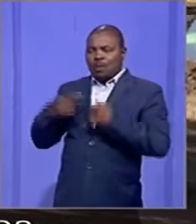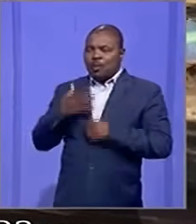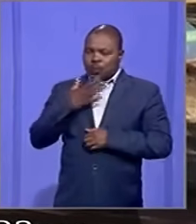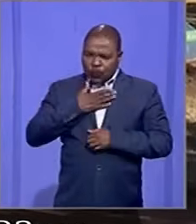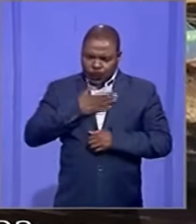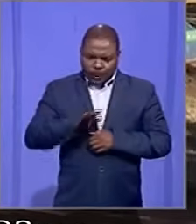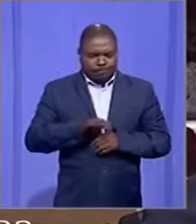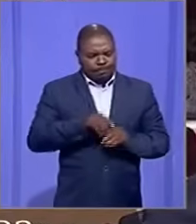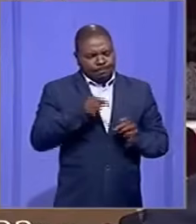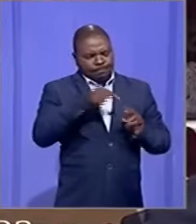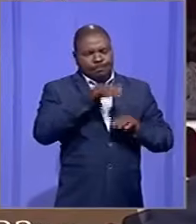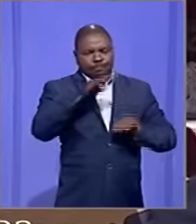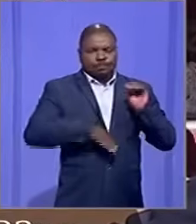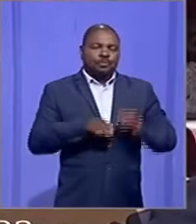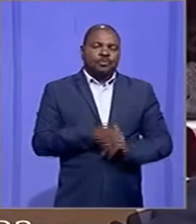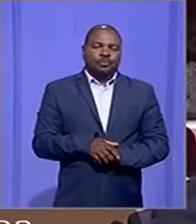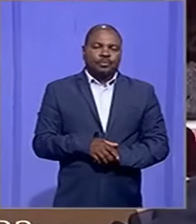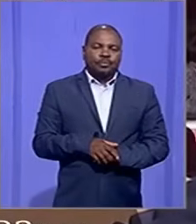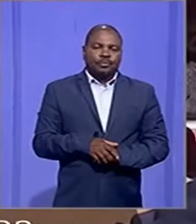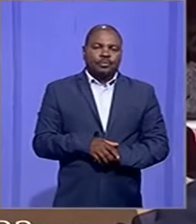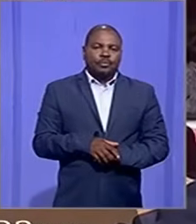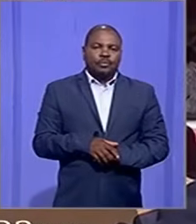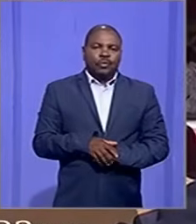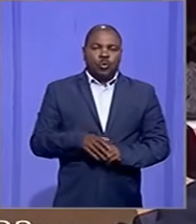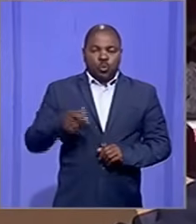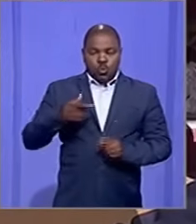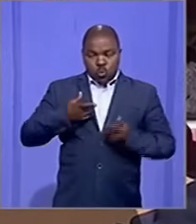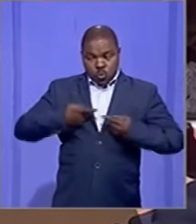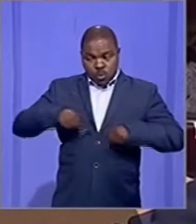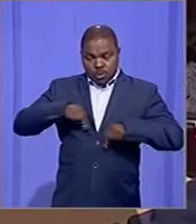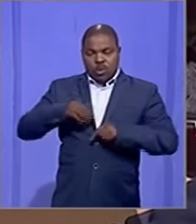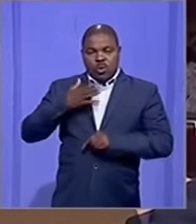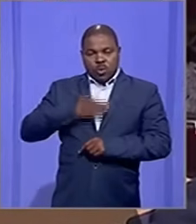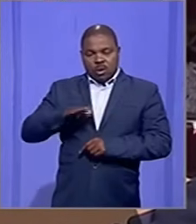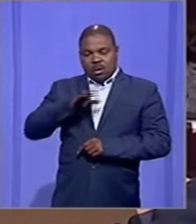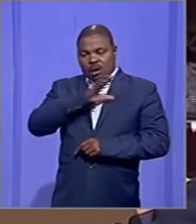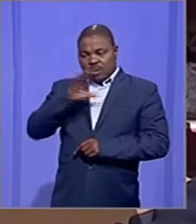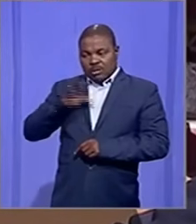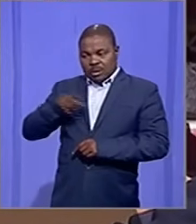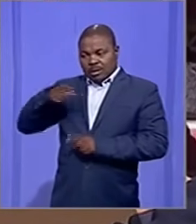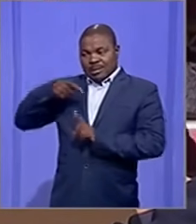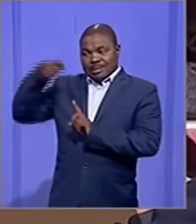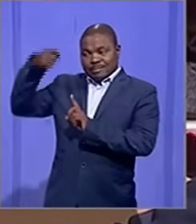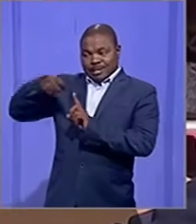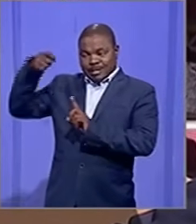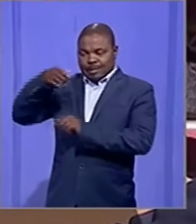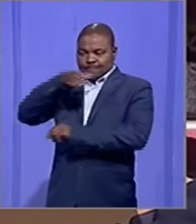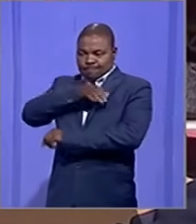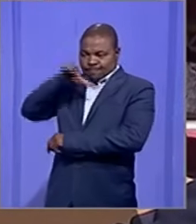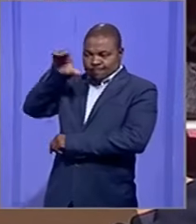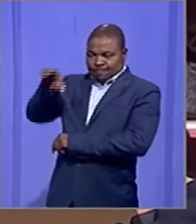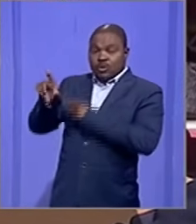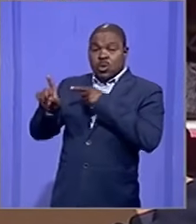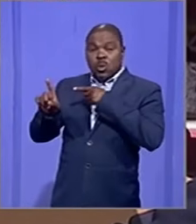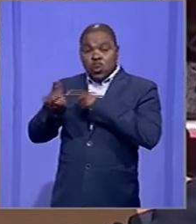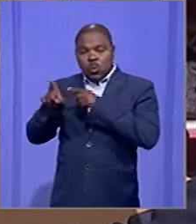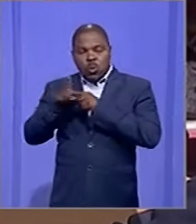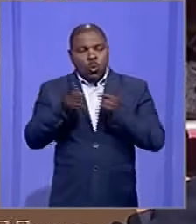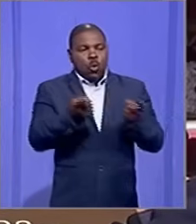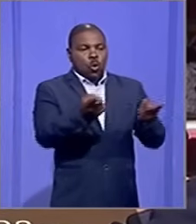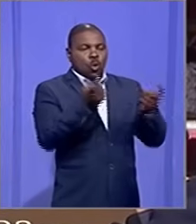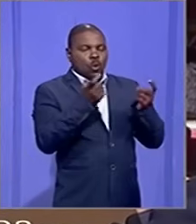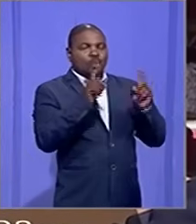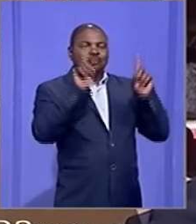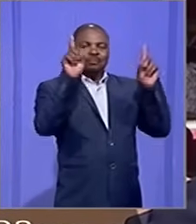go tsewe dikgato. Re batla go entrusta the speaker of council as the custodian ya council gore a bitse